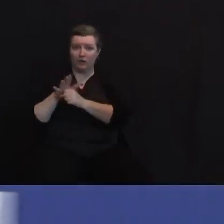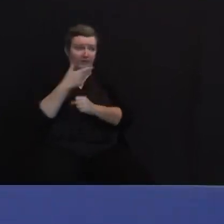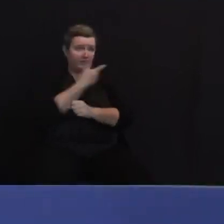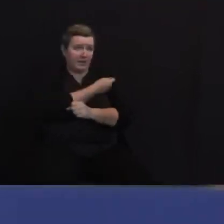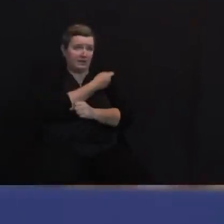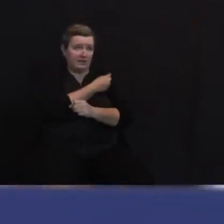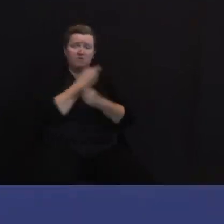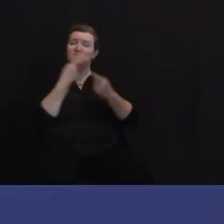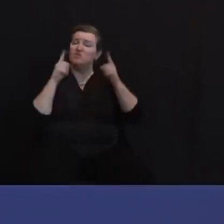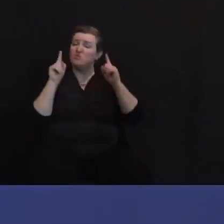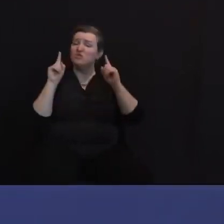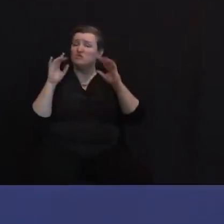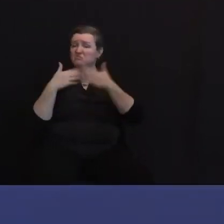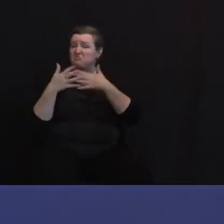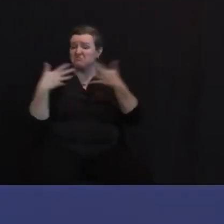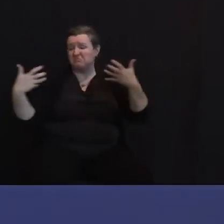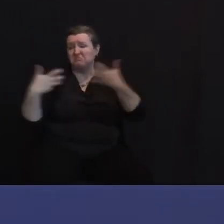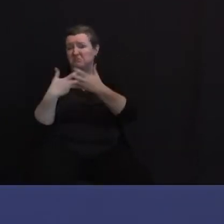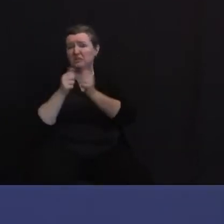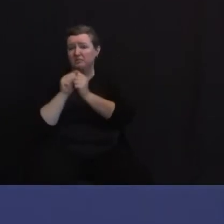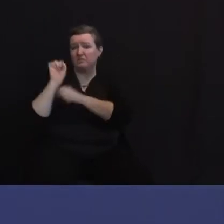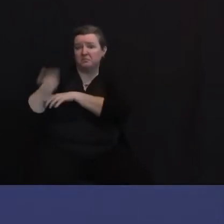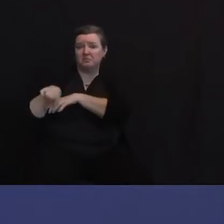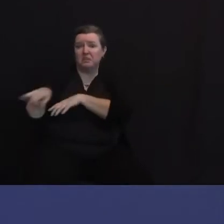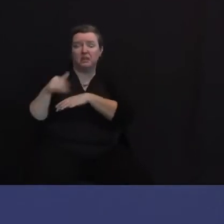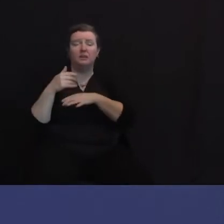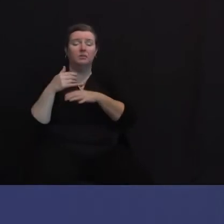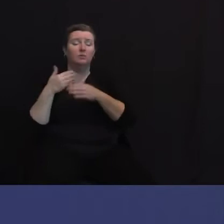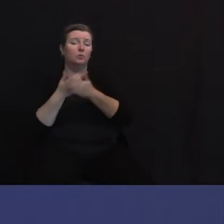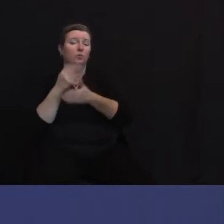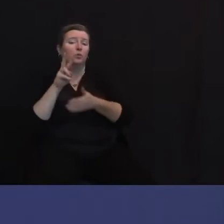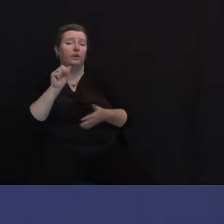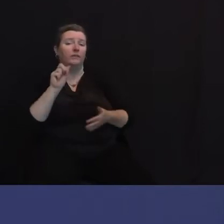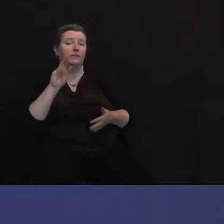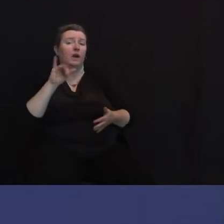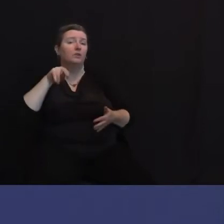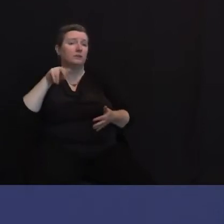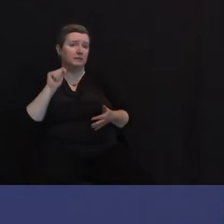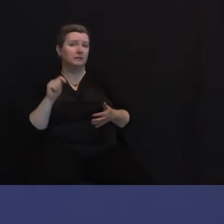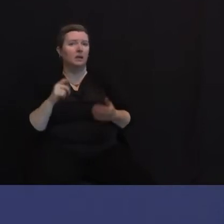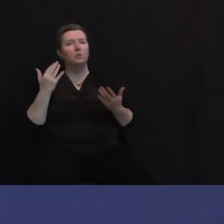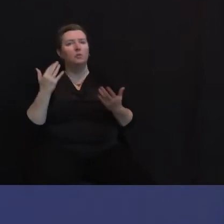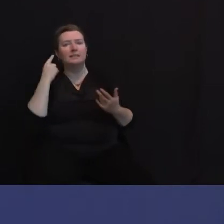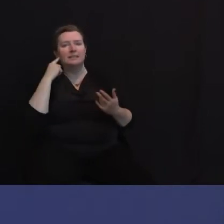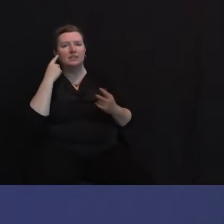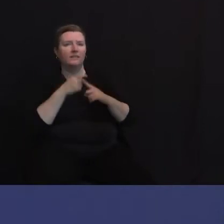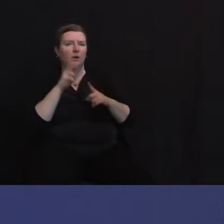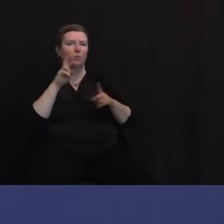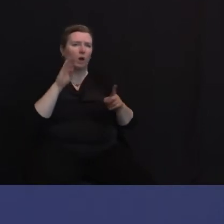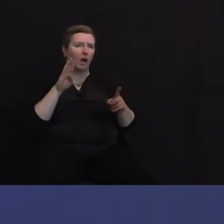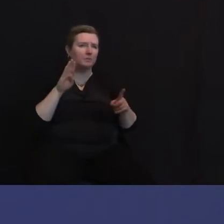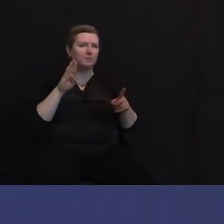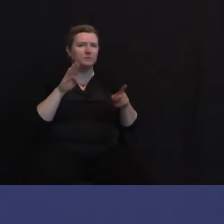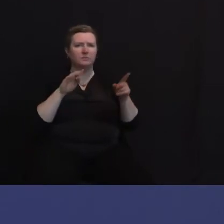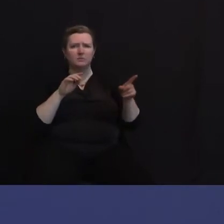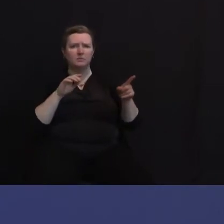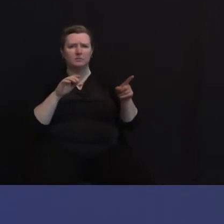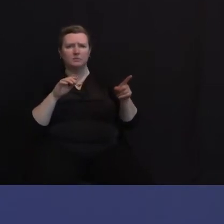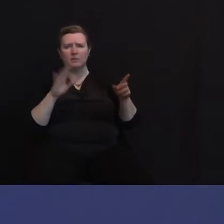Rob Angelo a shout out, because uncharacteristically I haven't heard from him yet, so I'll come back to you on that one, Dustin. It's all right. Matt, good afternoon.